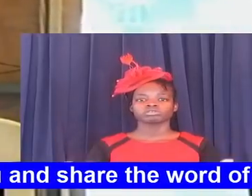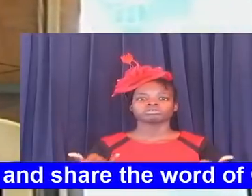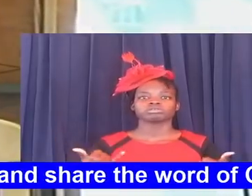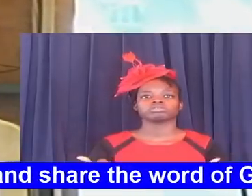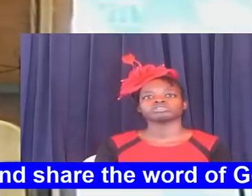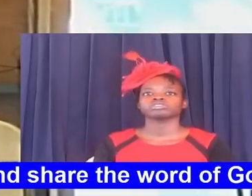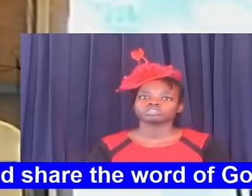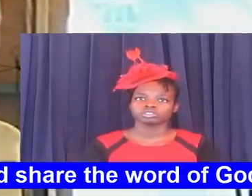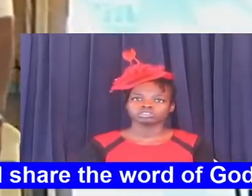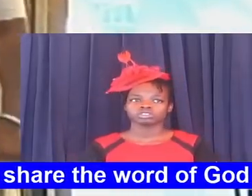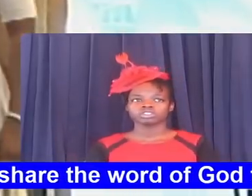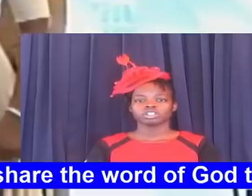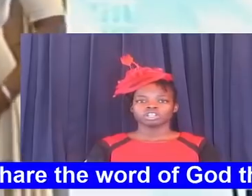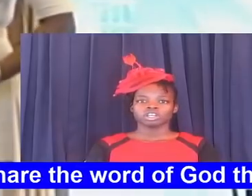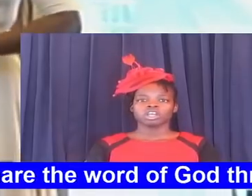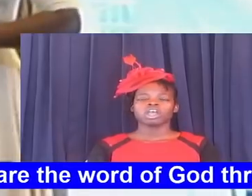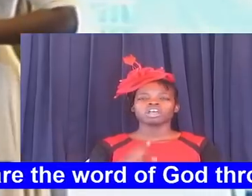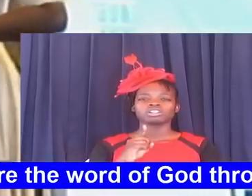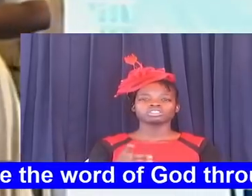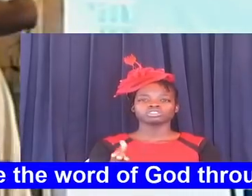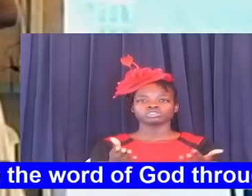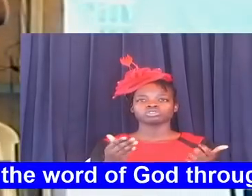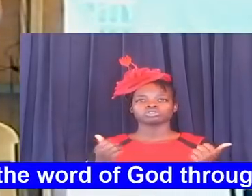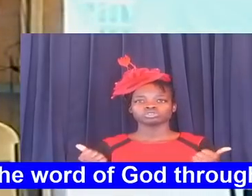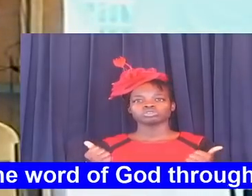and you'd like to make a fresh commitment, I